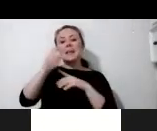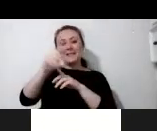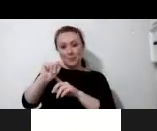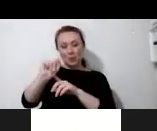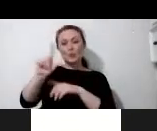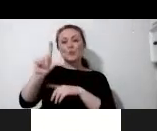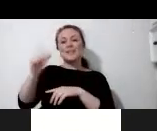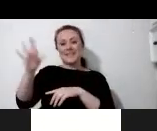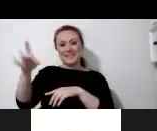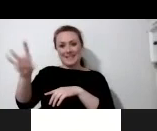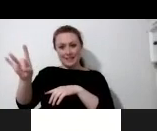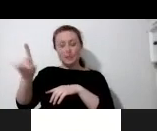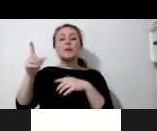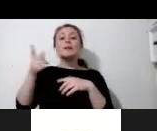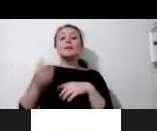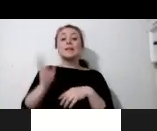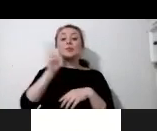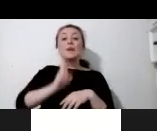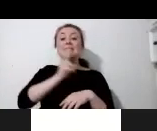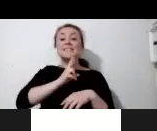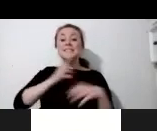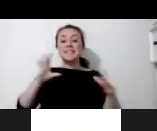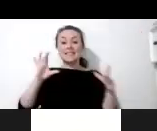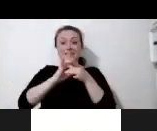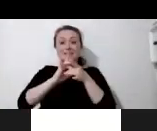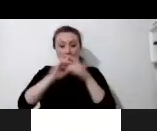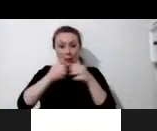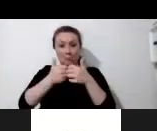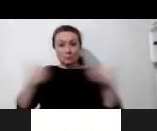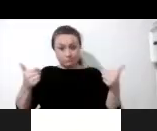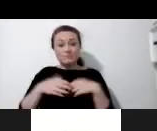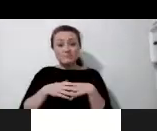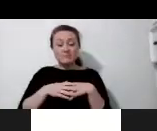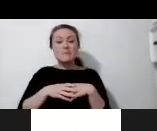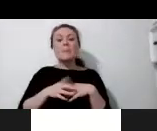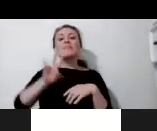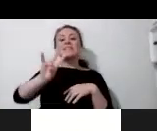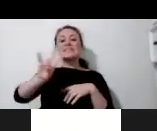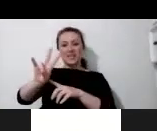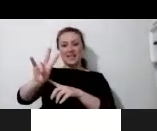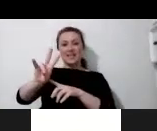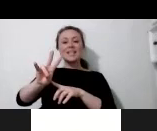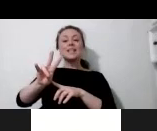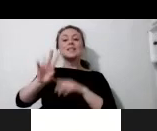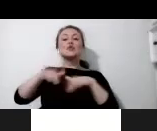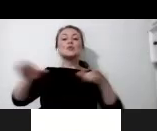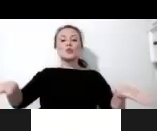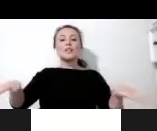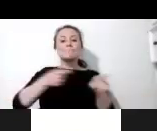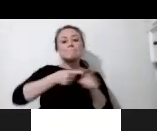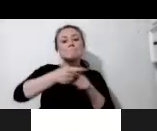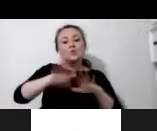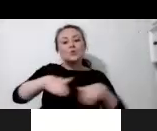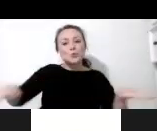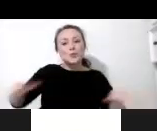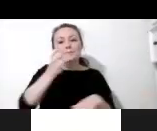of conjoined twins at KATH. We have 7 pediatric anesthesiologists on staff at KU, and I asked them, I said,